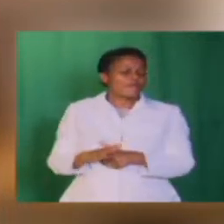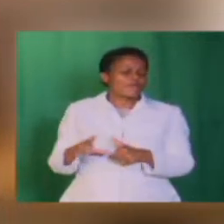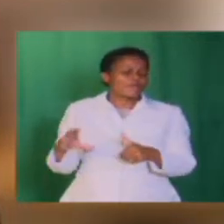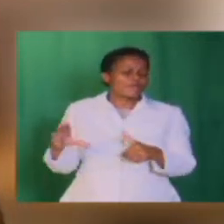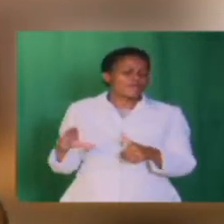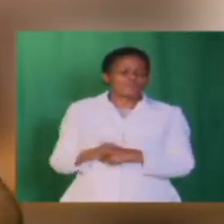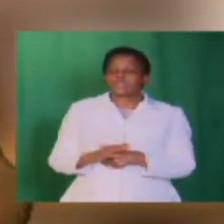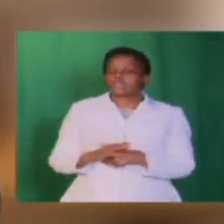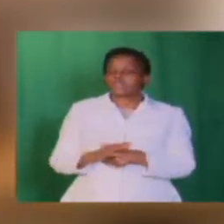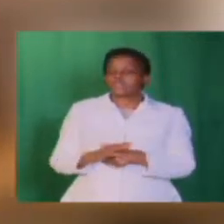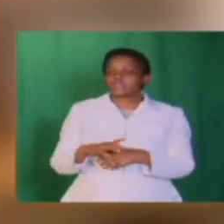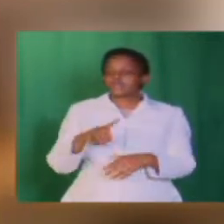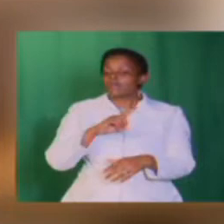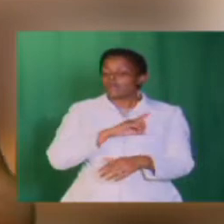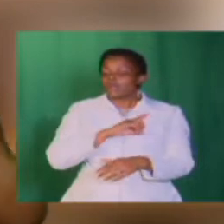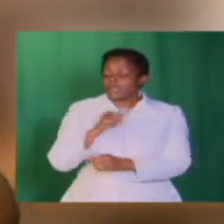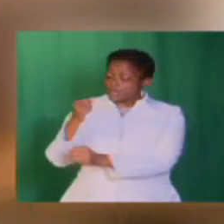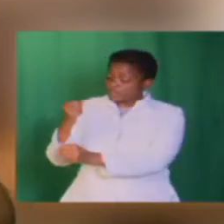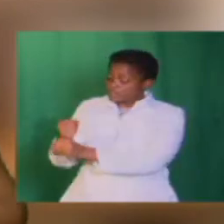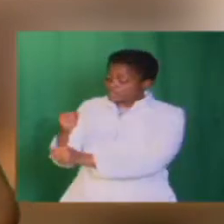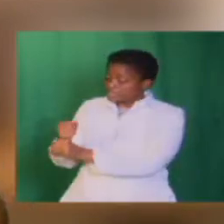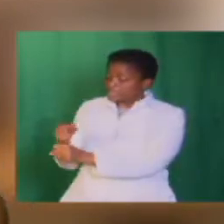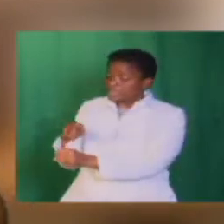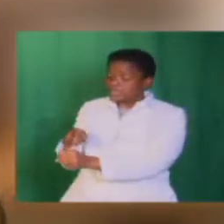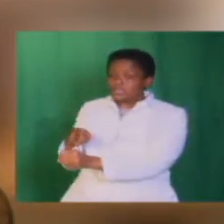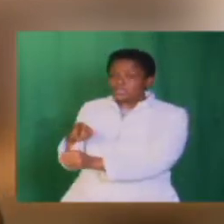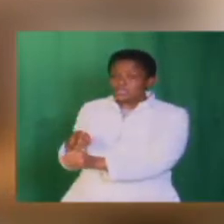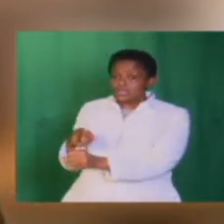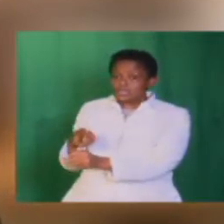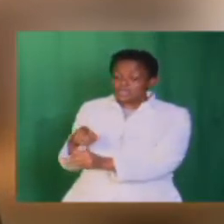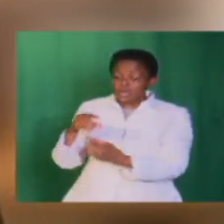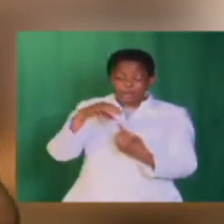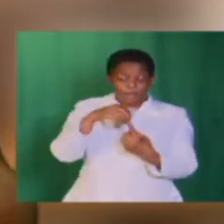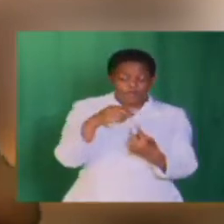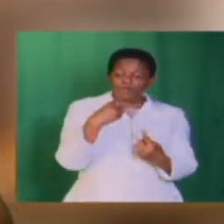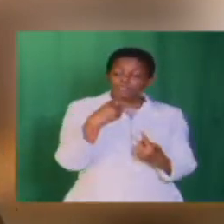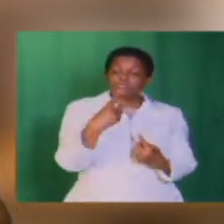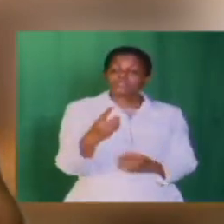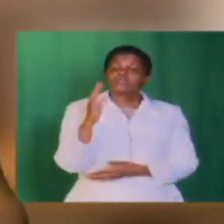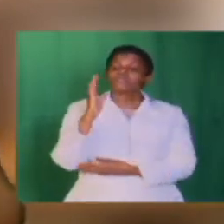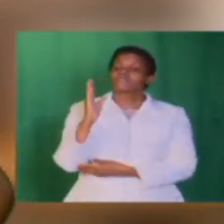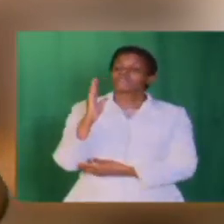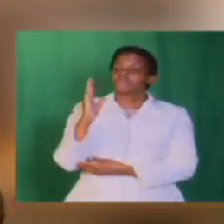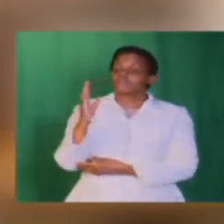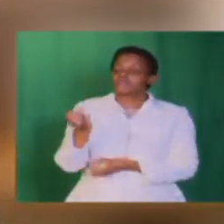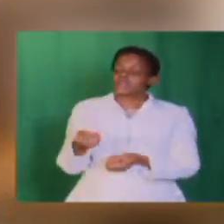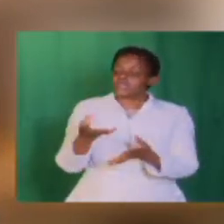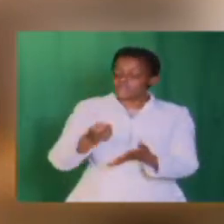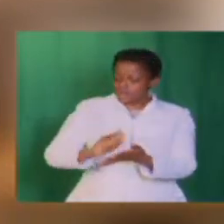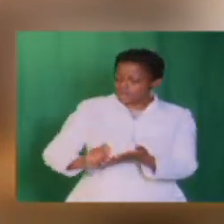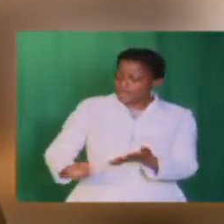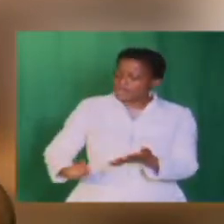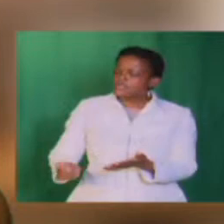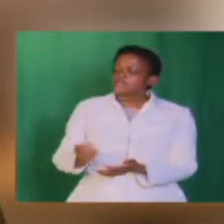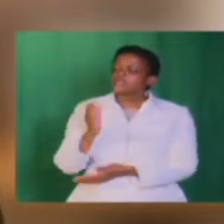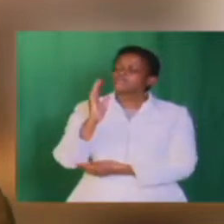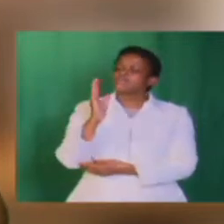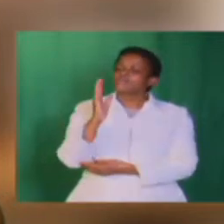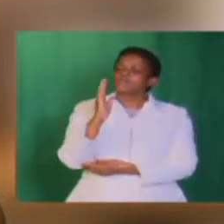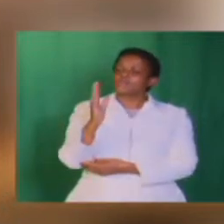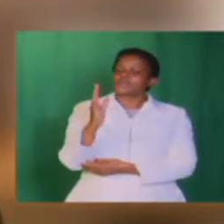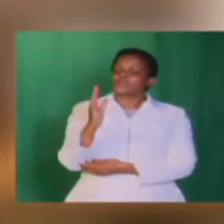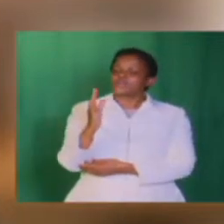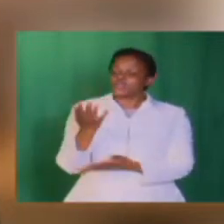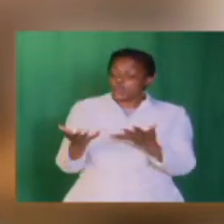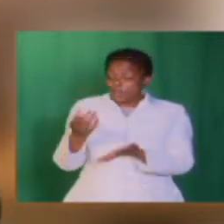work. Because when you go to work, your boss may want you to make presentations. Imagine writing an awesome presentation but failing